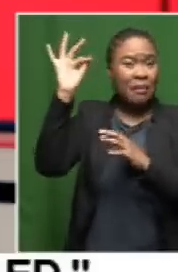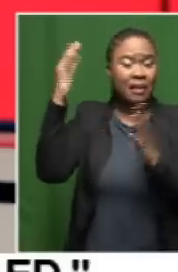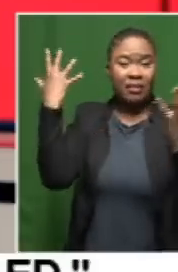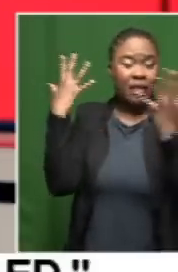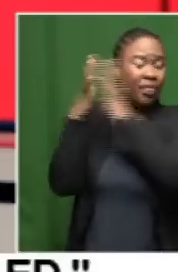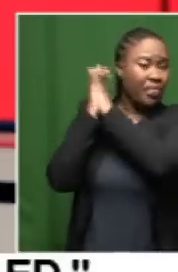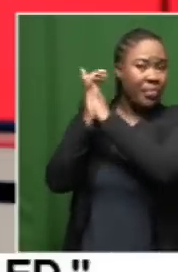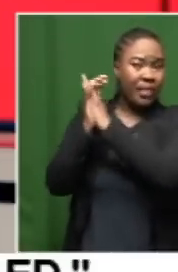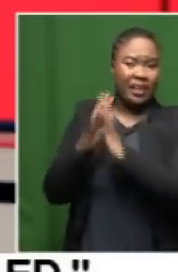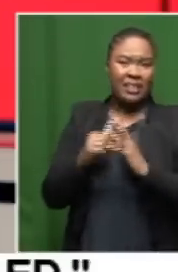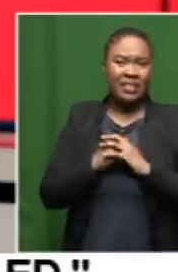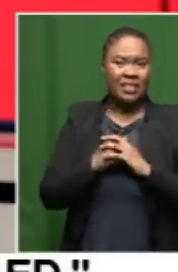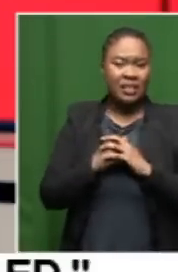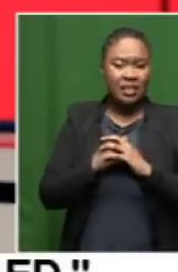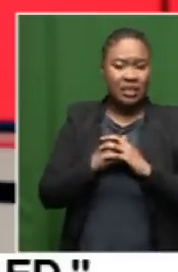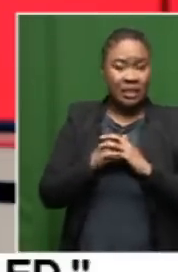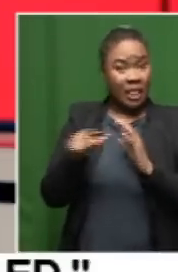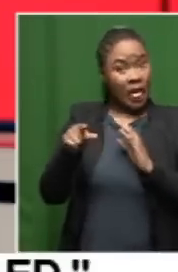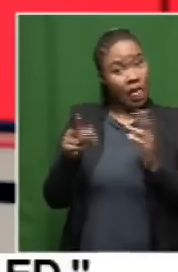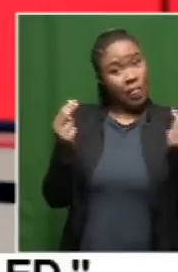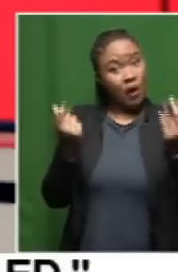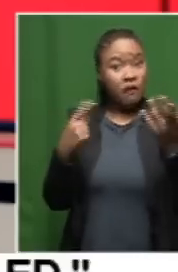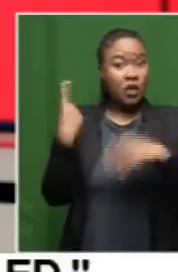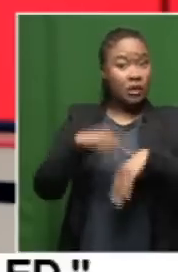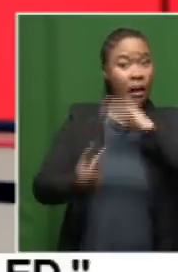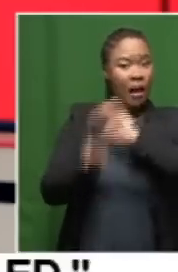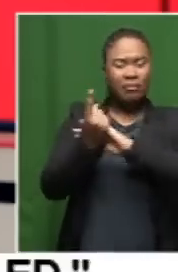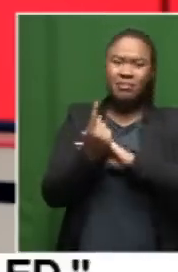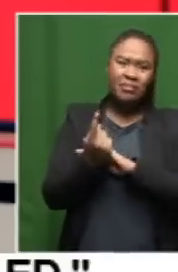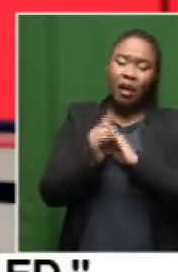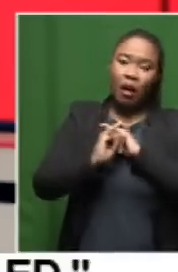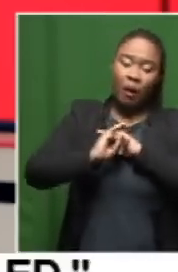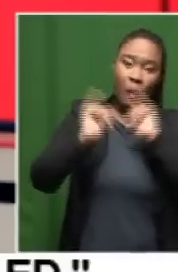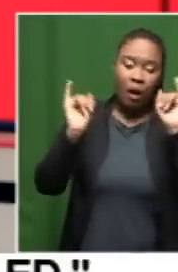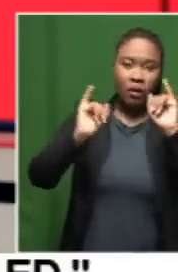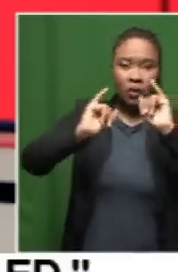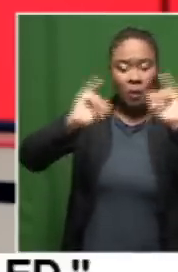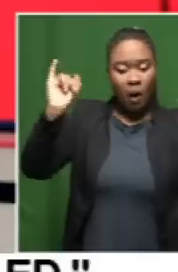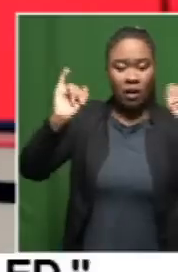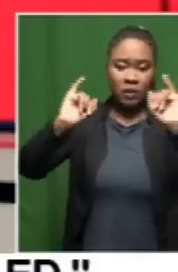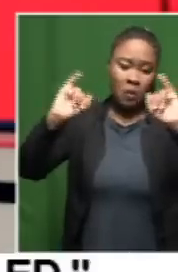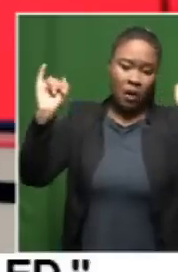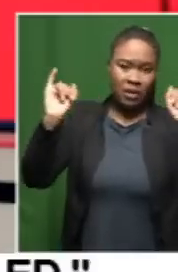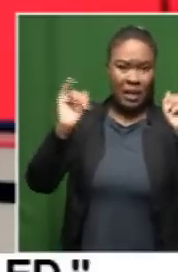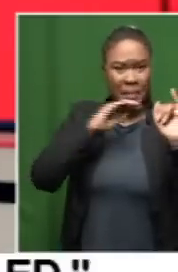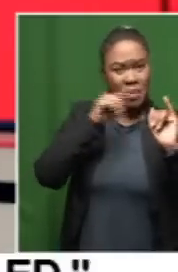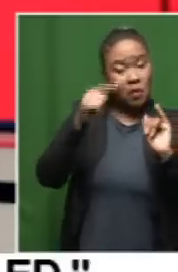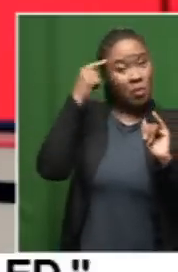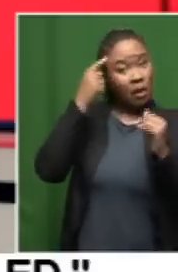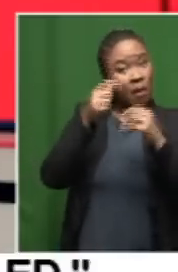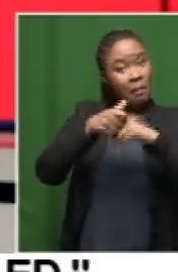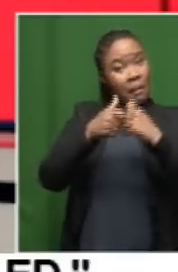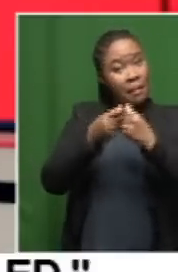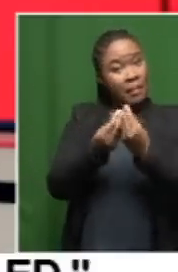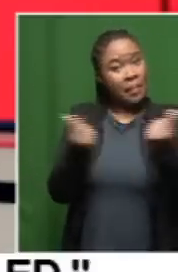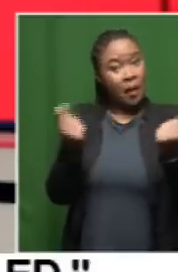institutions. This is nothing new. It's just everything is just getting worse. What is your solution? How do you come in as a